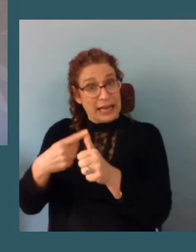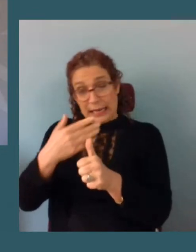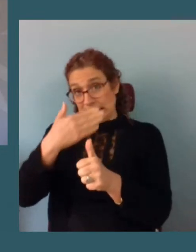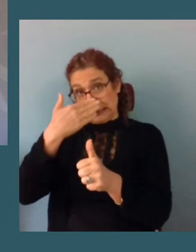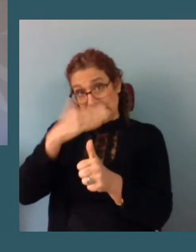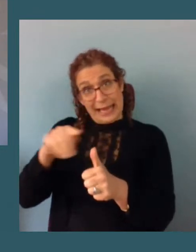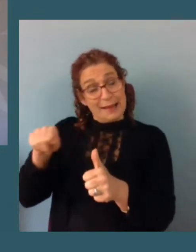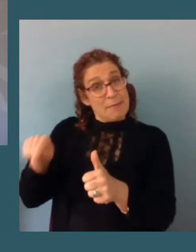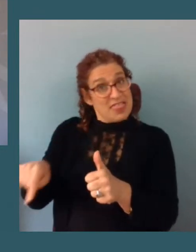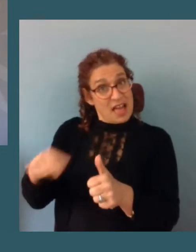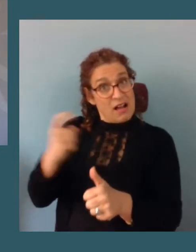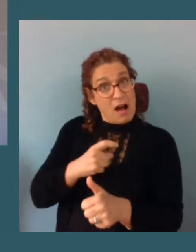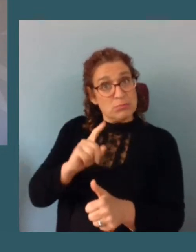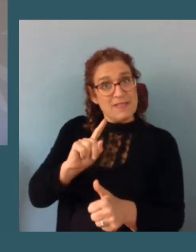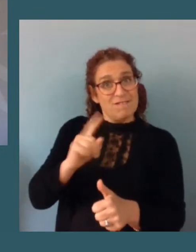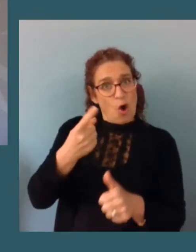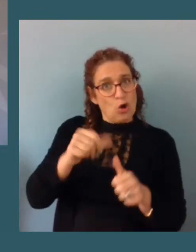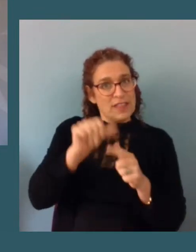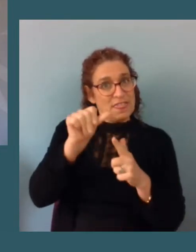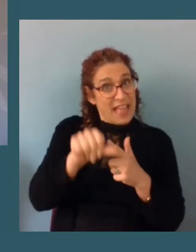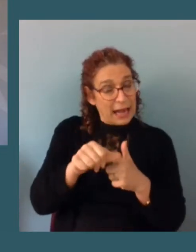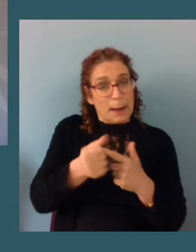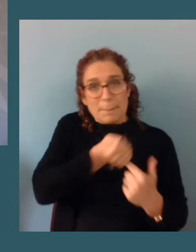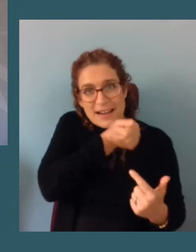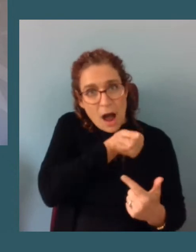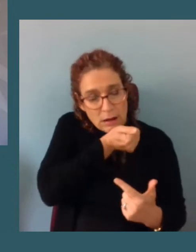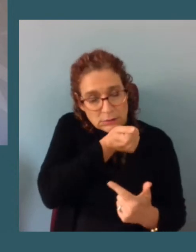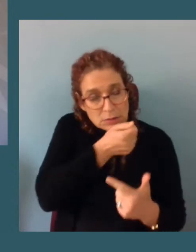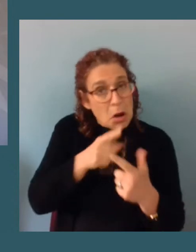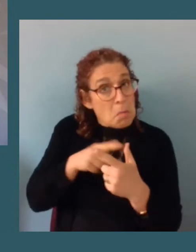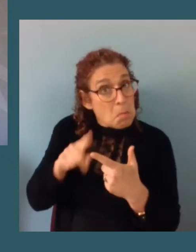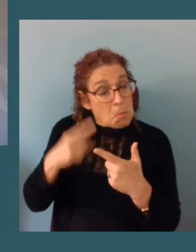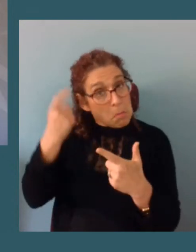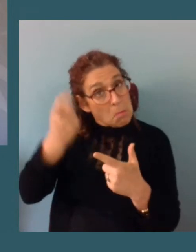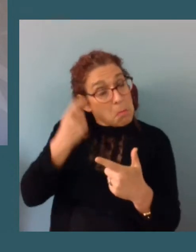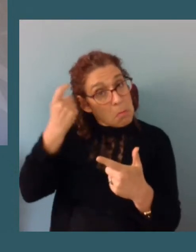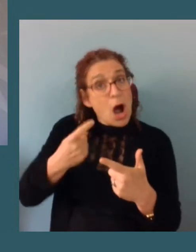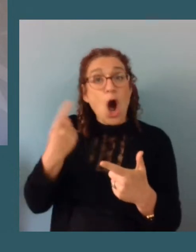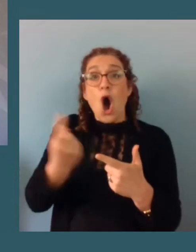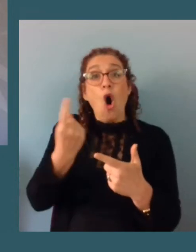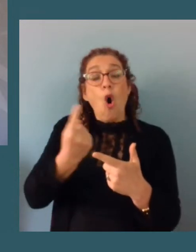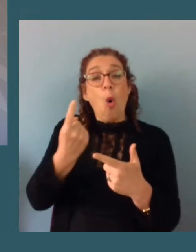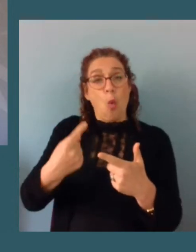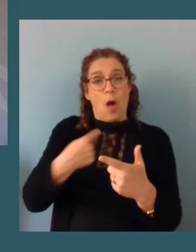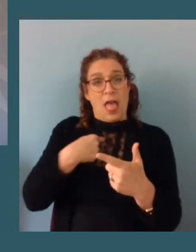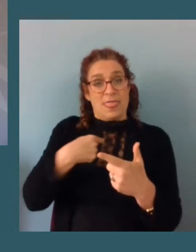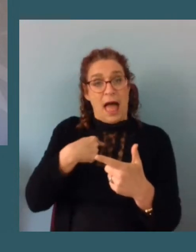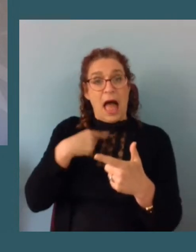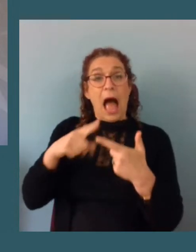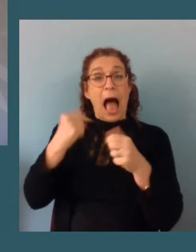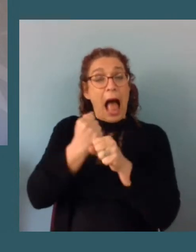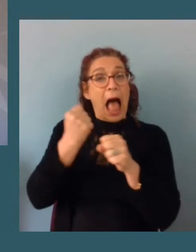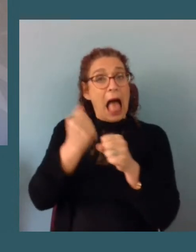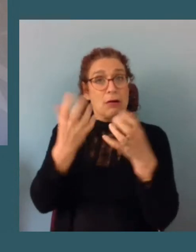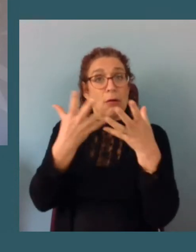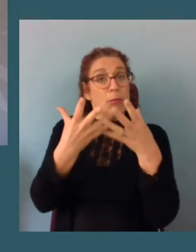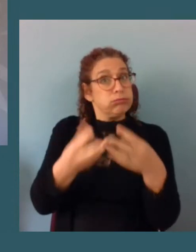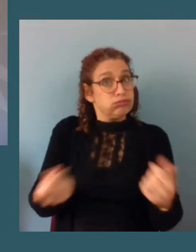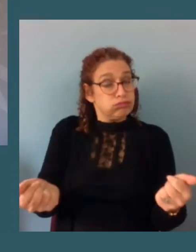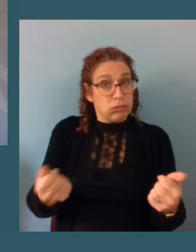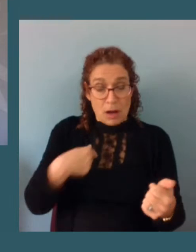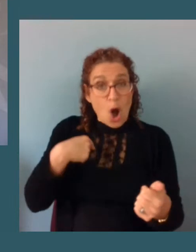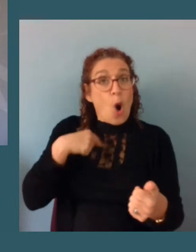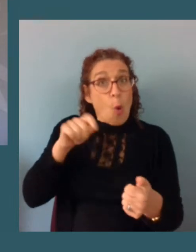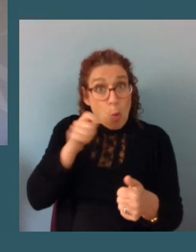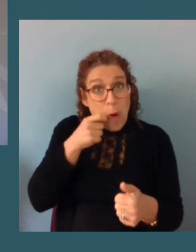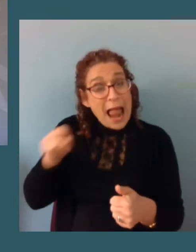outgrow their egg allergy, does it have a relation to how quickly they outgrow their peanut allergy? Right. So there's